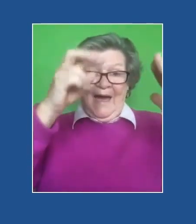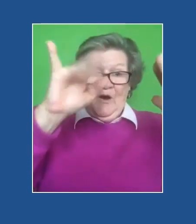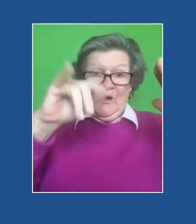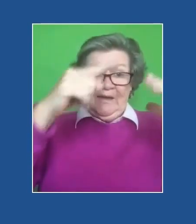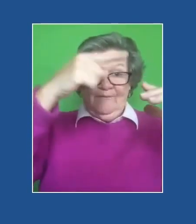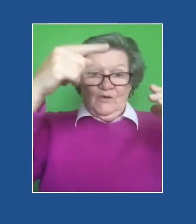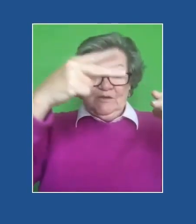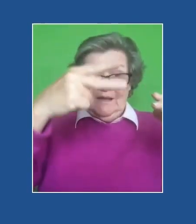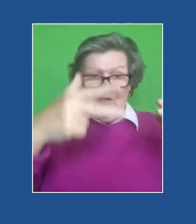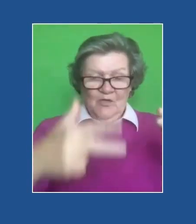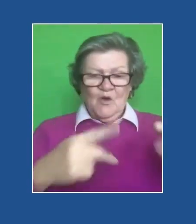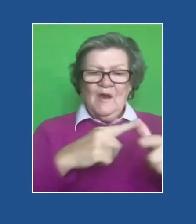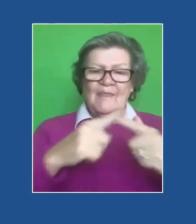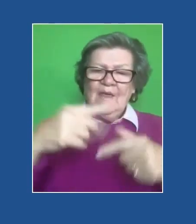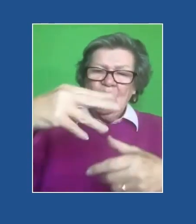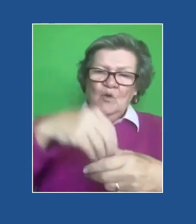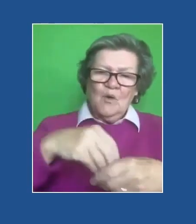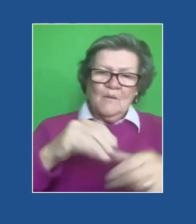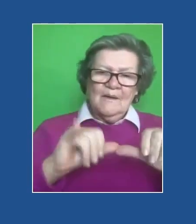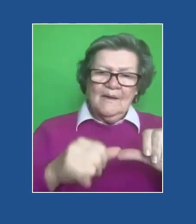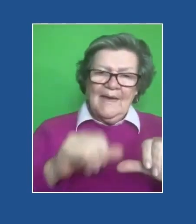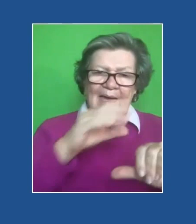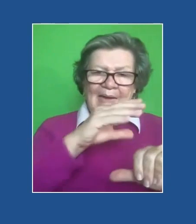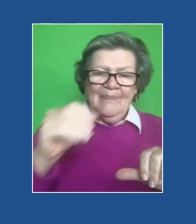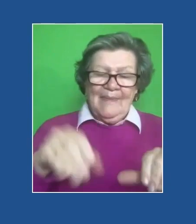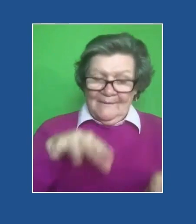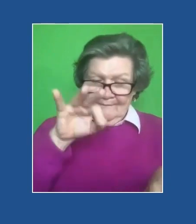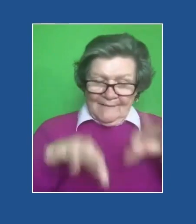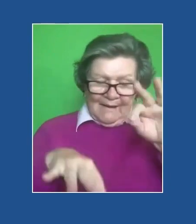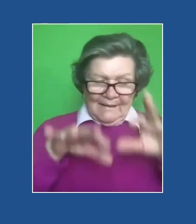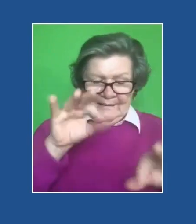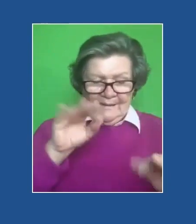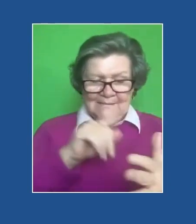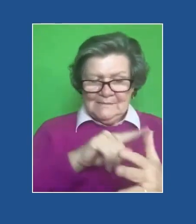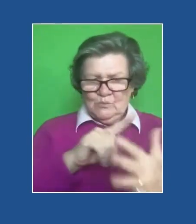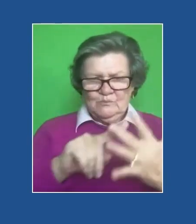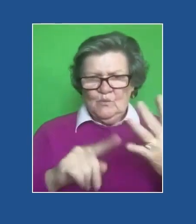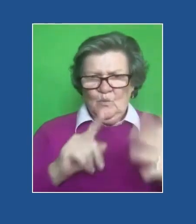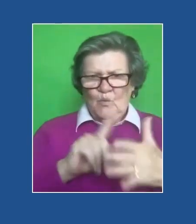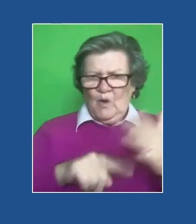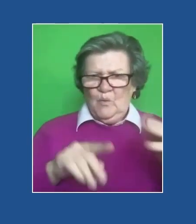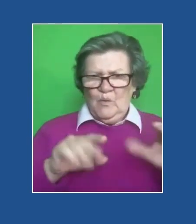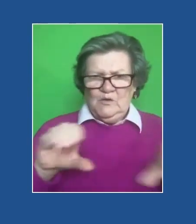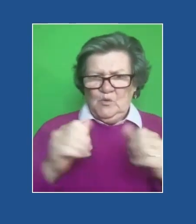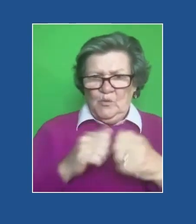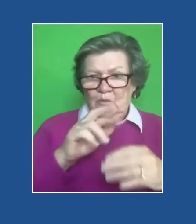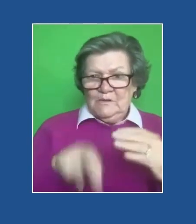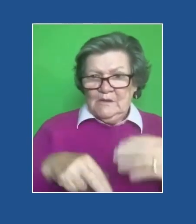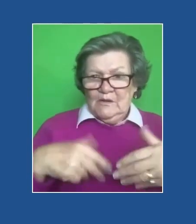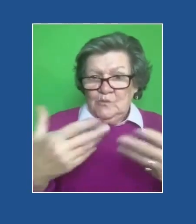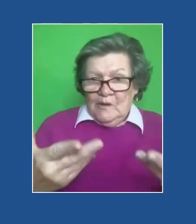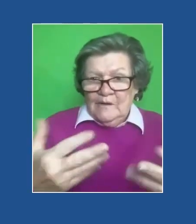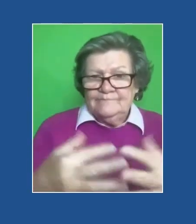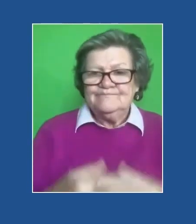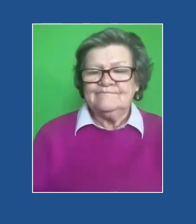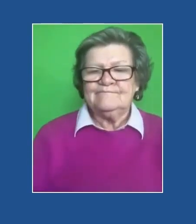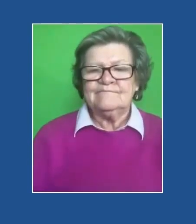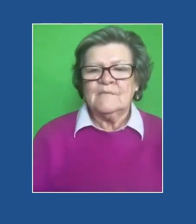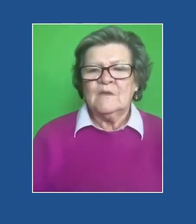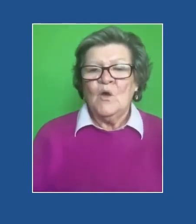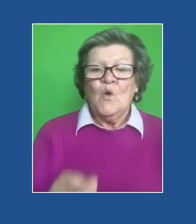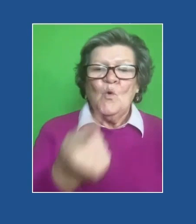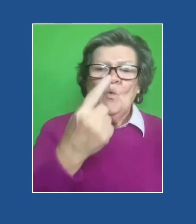incorporating these measures and discussing the findings in our sessions. Now, one of the really cool things